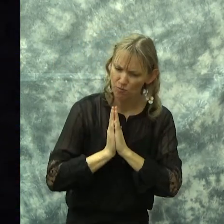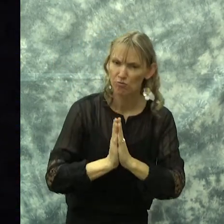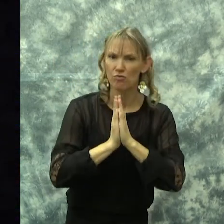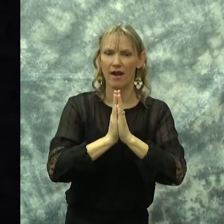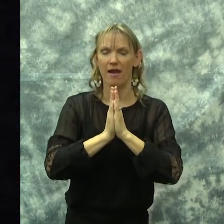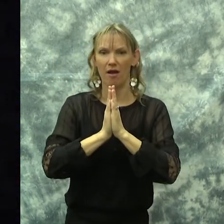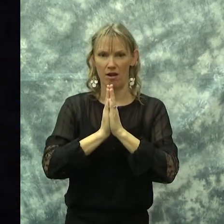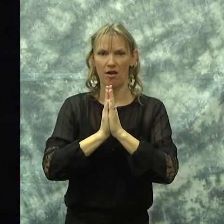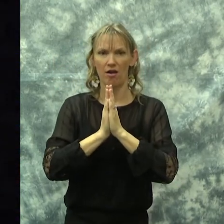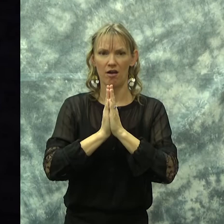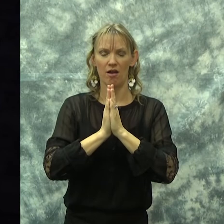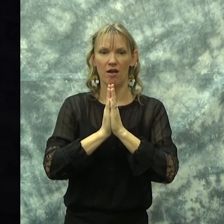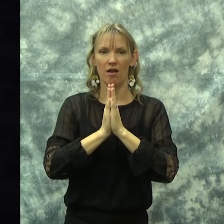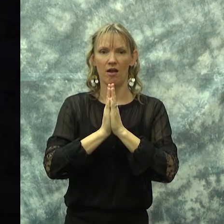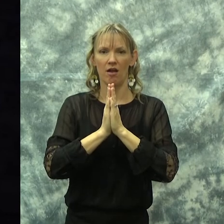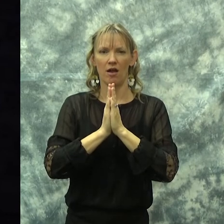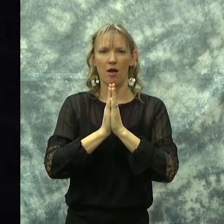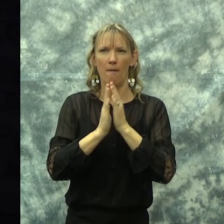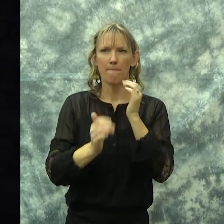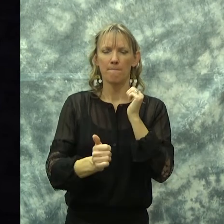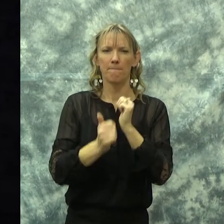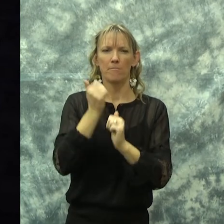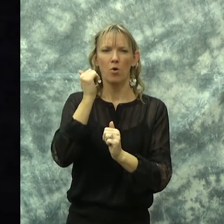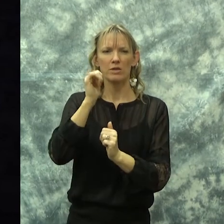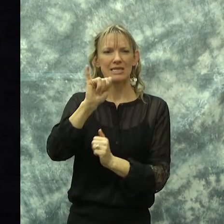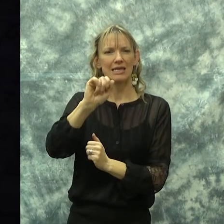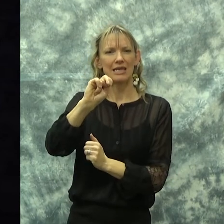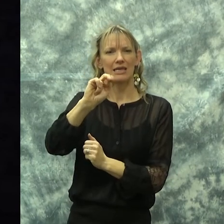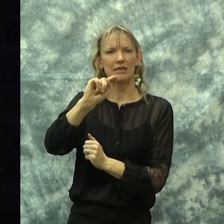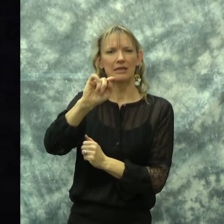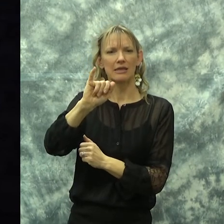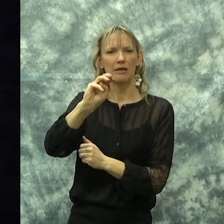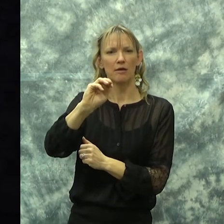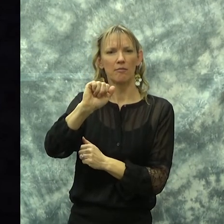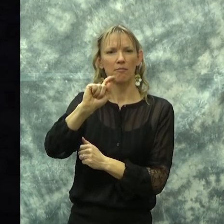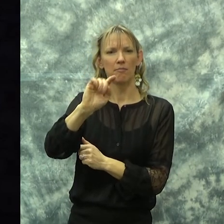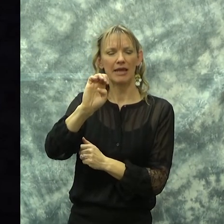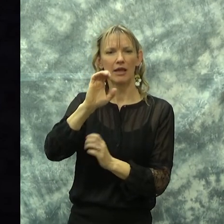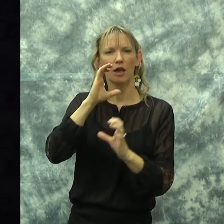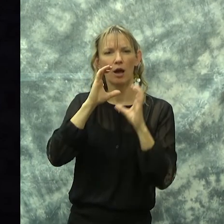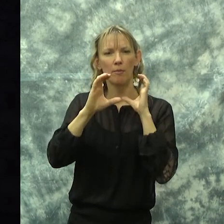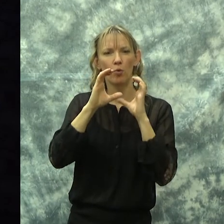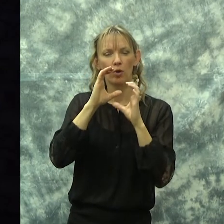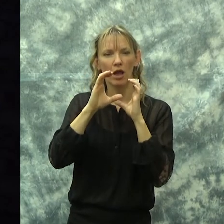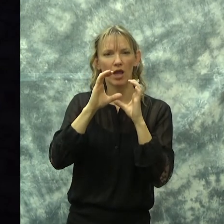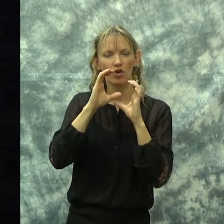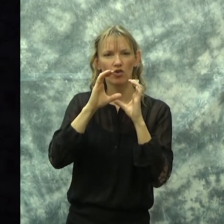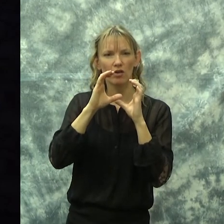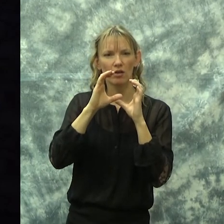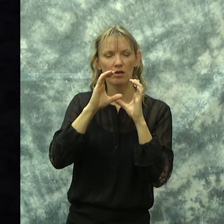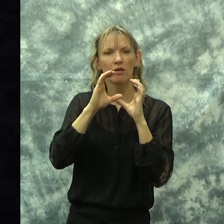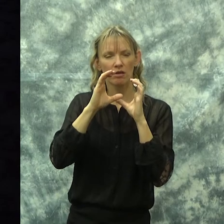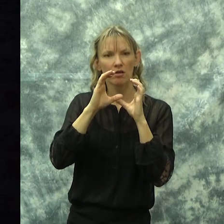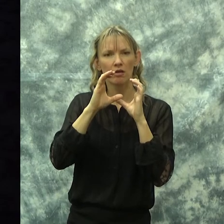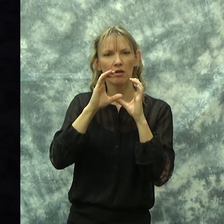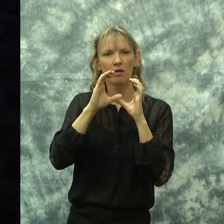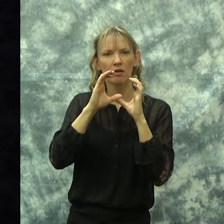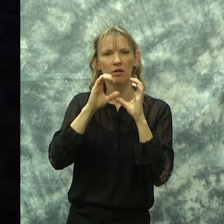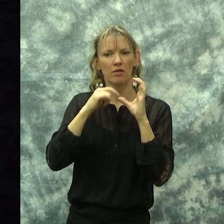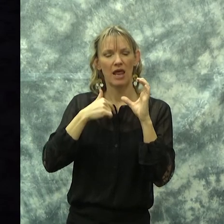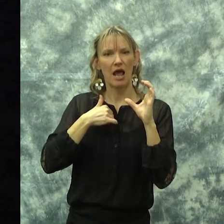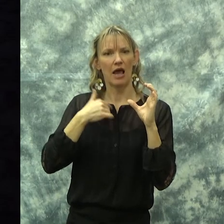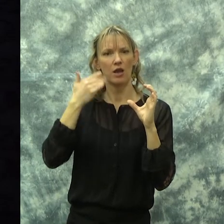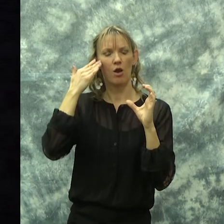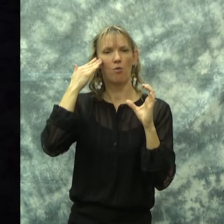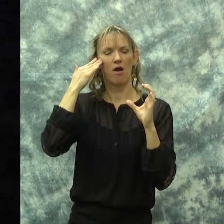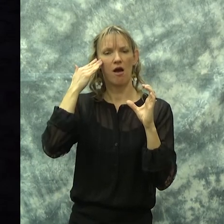experience, it's like the most intimate form of communication. Prayer is the most intimate form of communication I